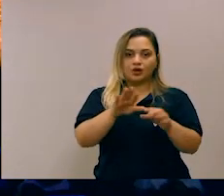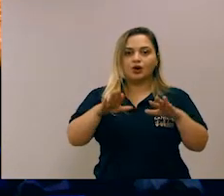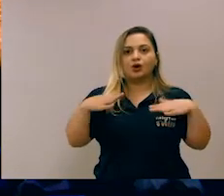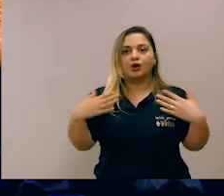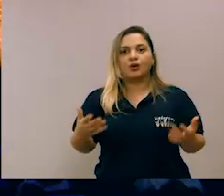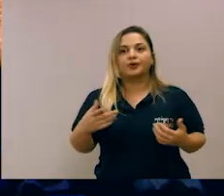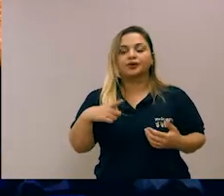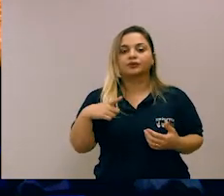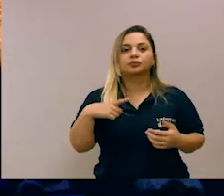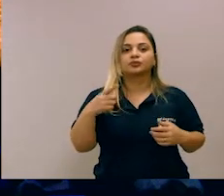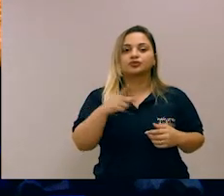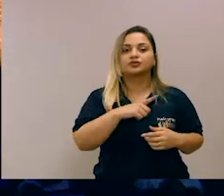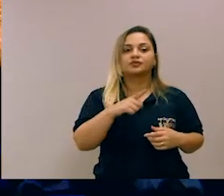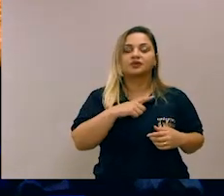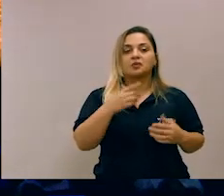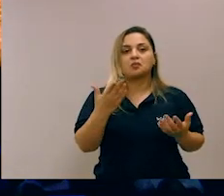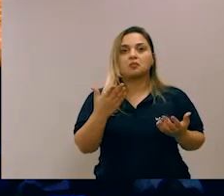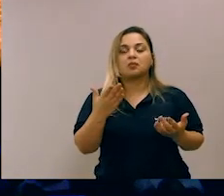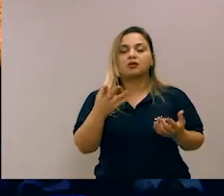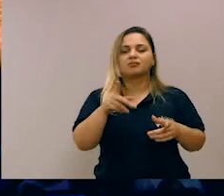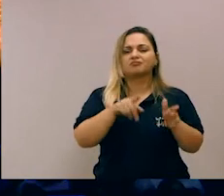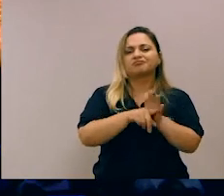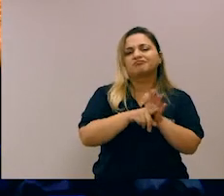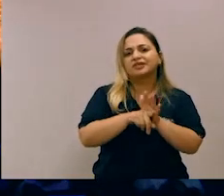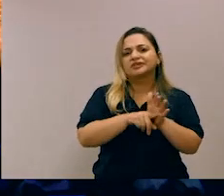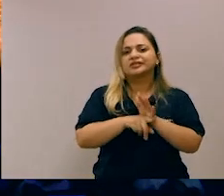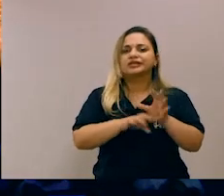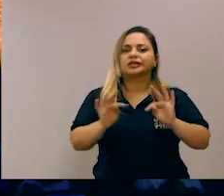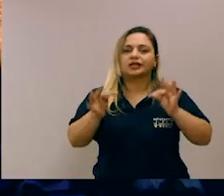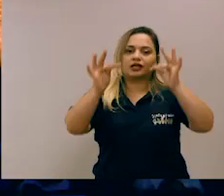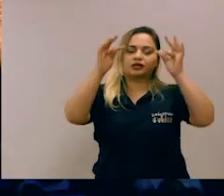strategy. So if we have a specific